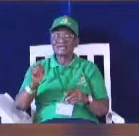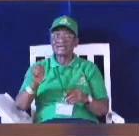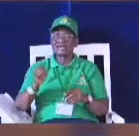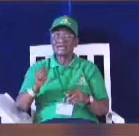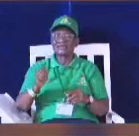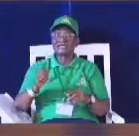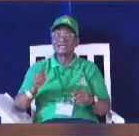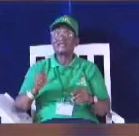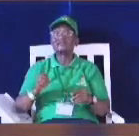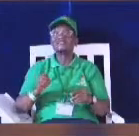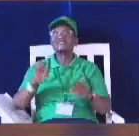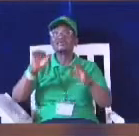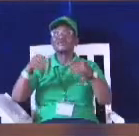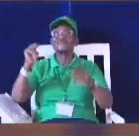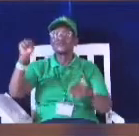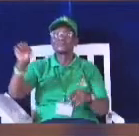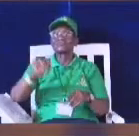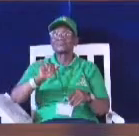a second touch.